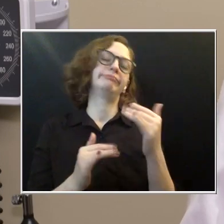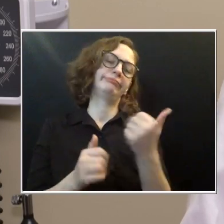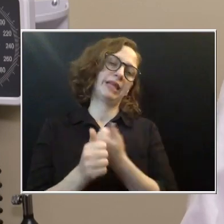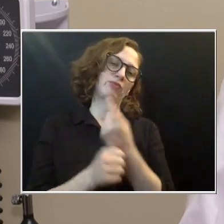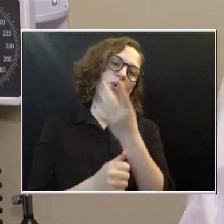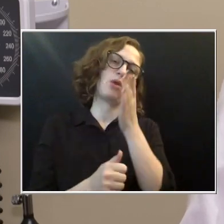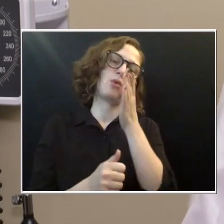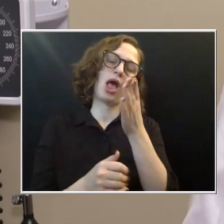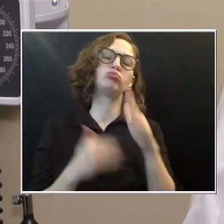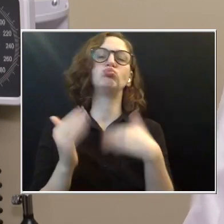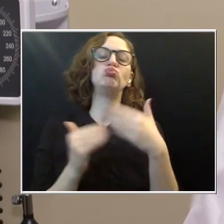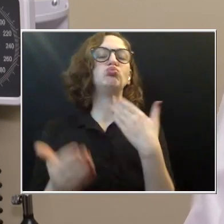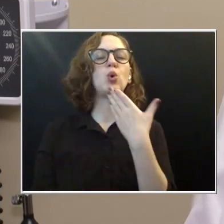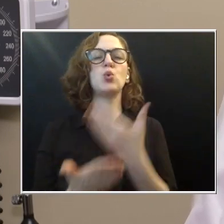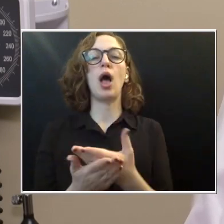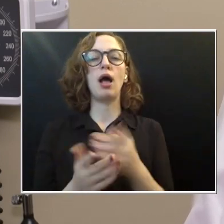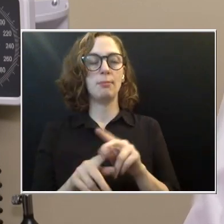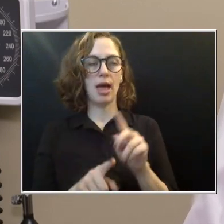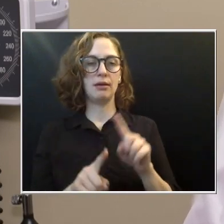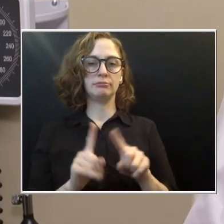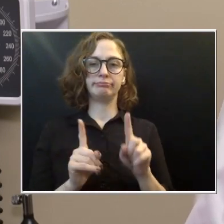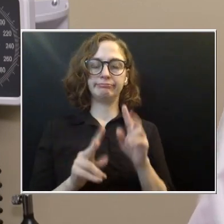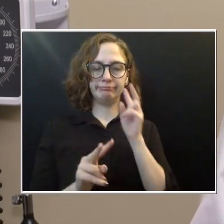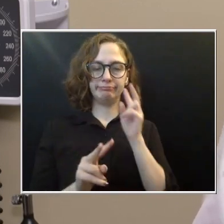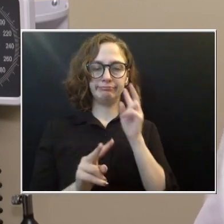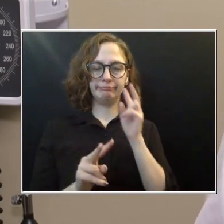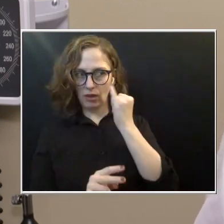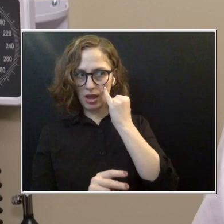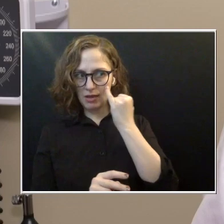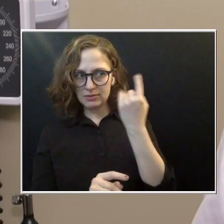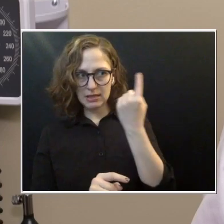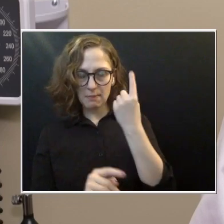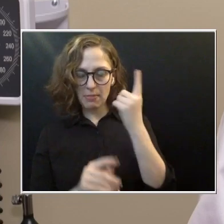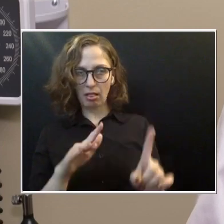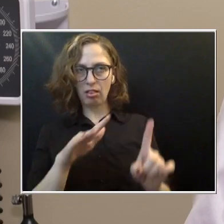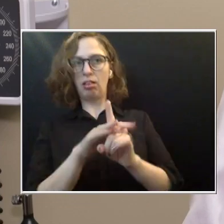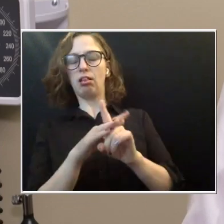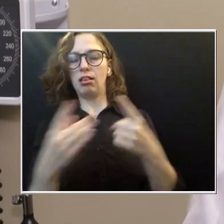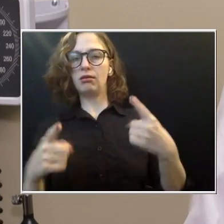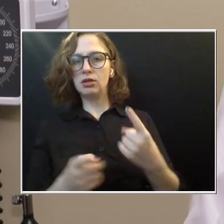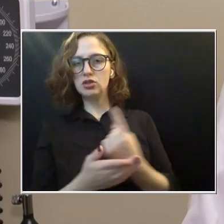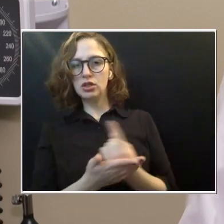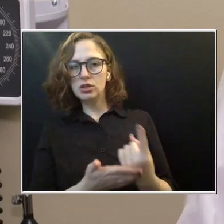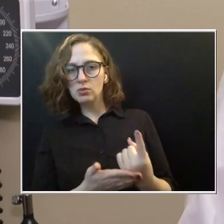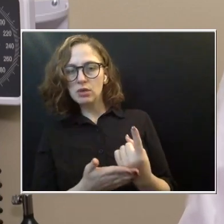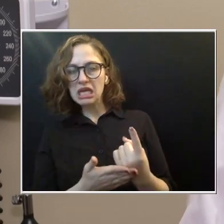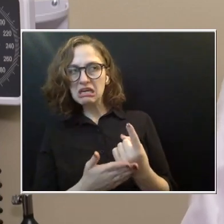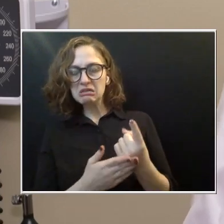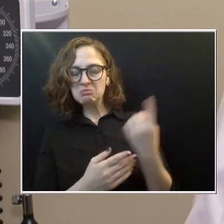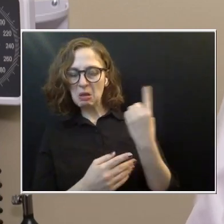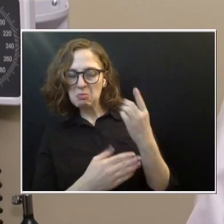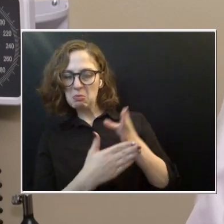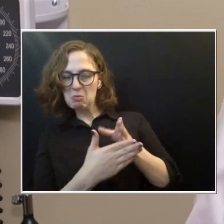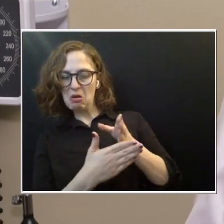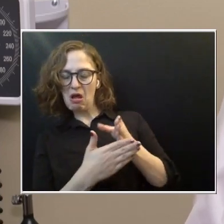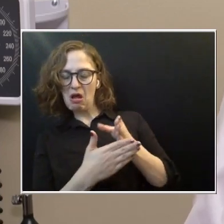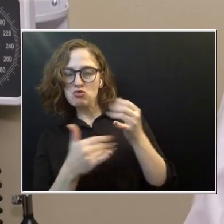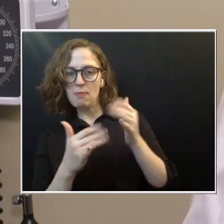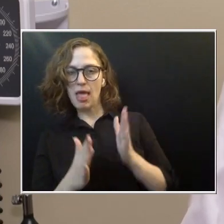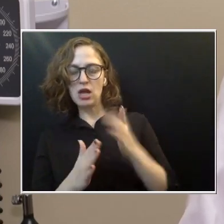if anybody, has anything that pops up through the week or that's bothering them, that we're on top of that. And